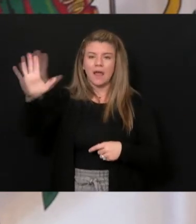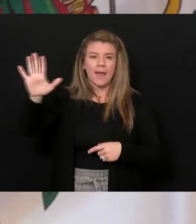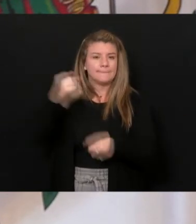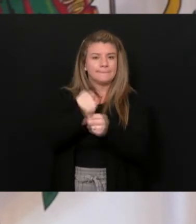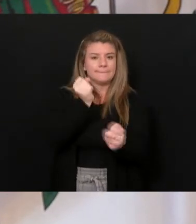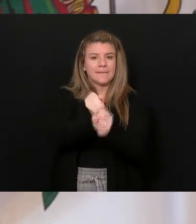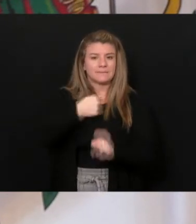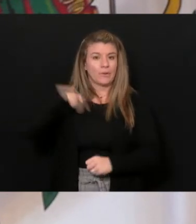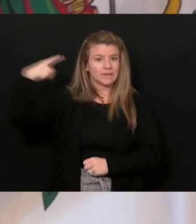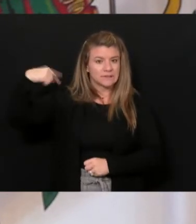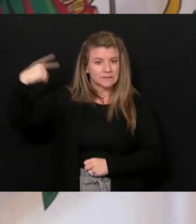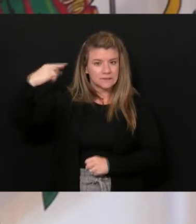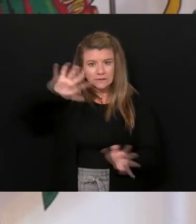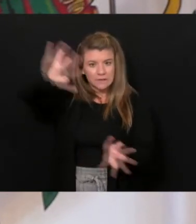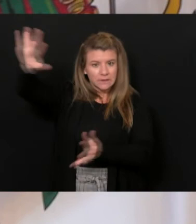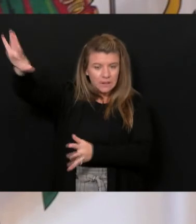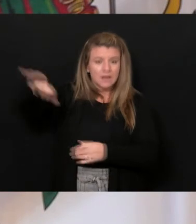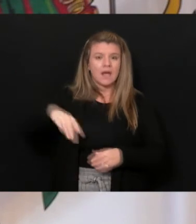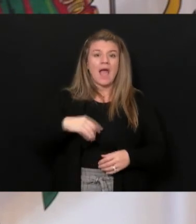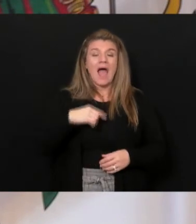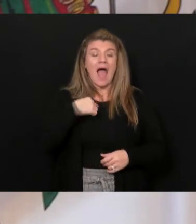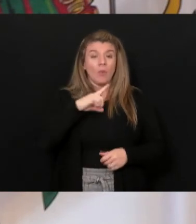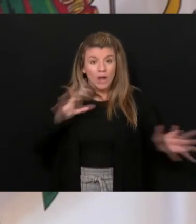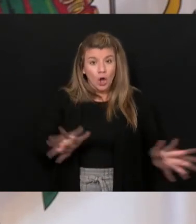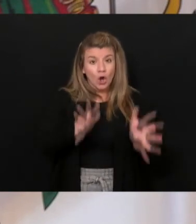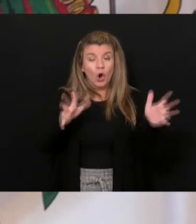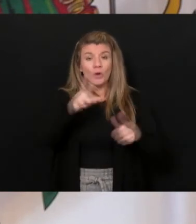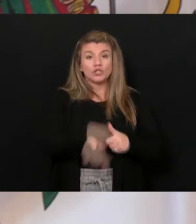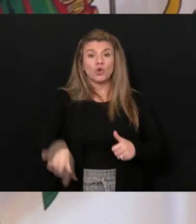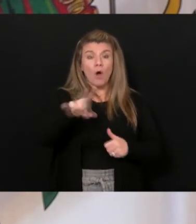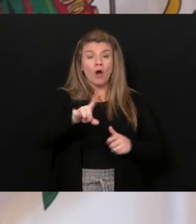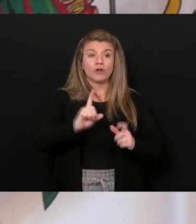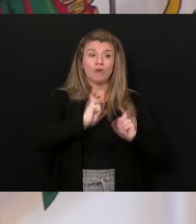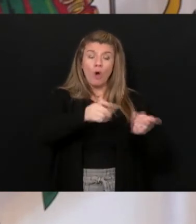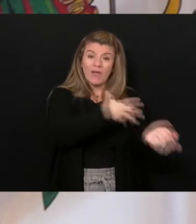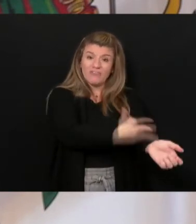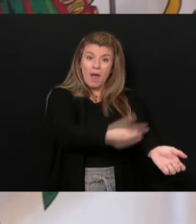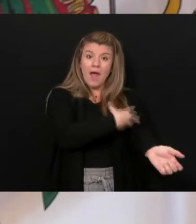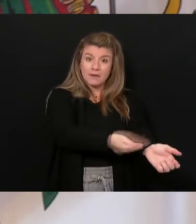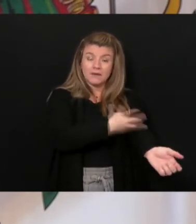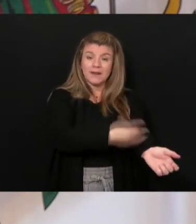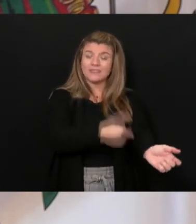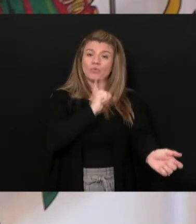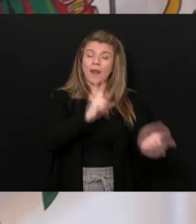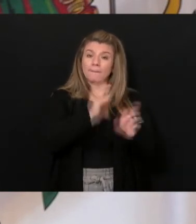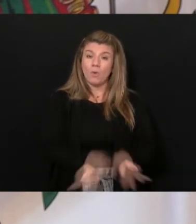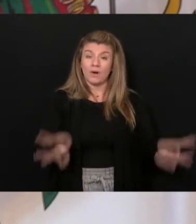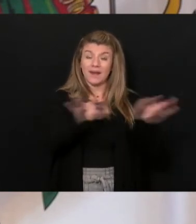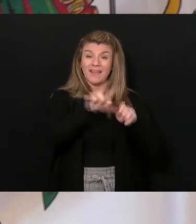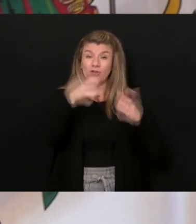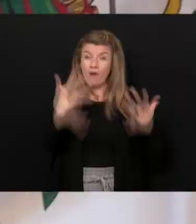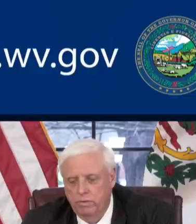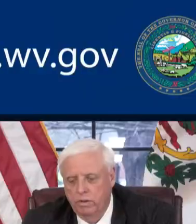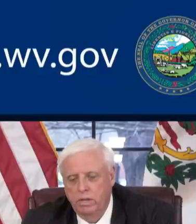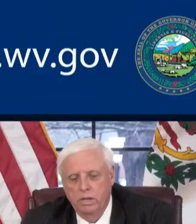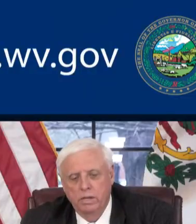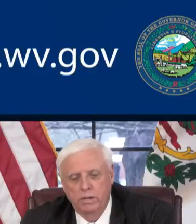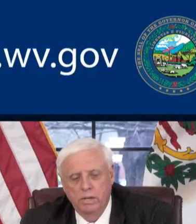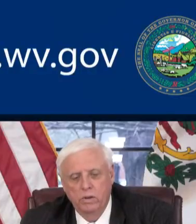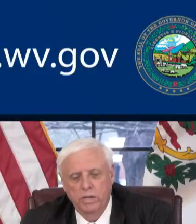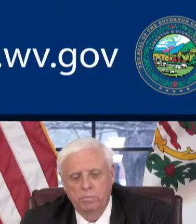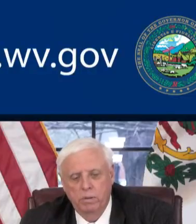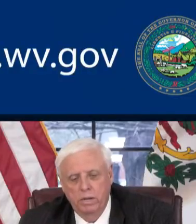nuts. I encourage everybody about giving blood. It is really important if you've had COVID and recovered